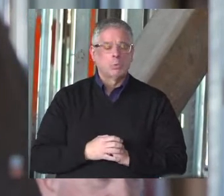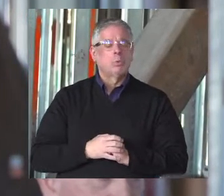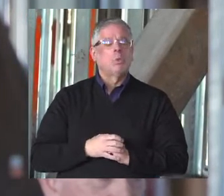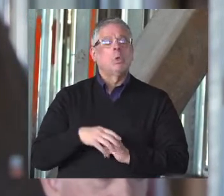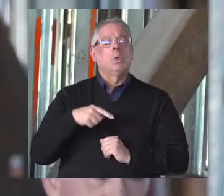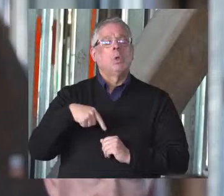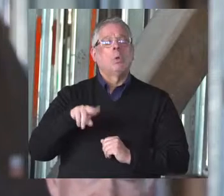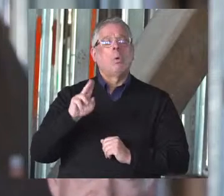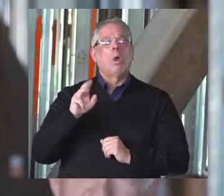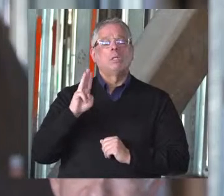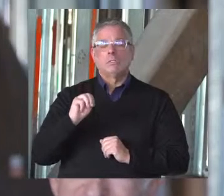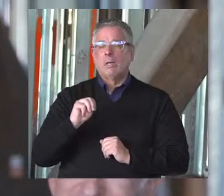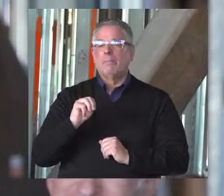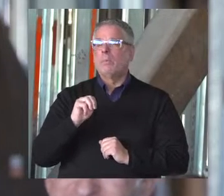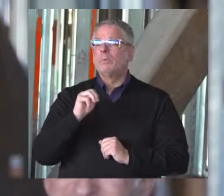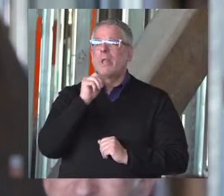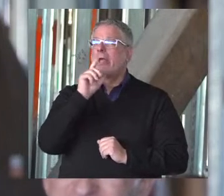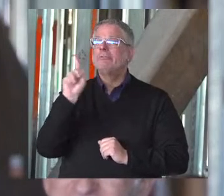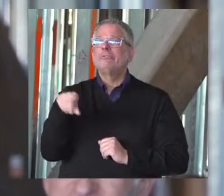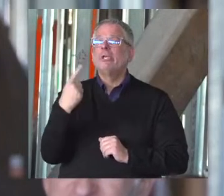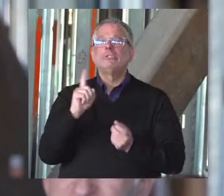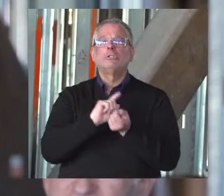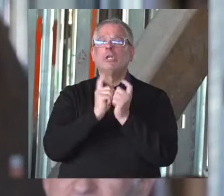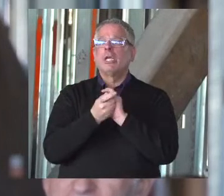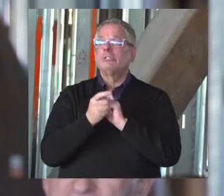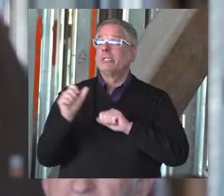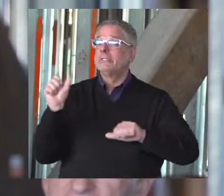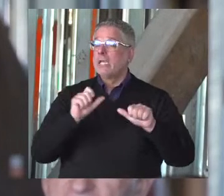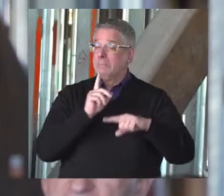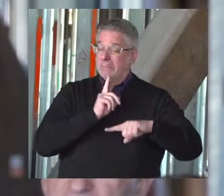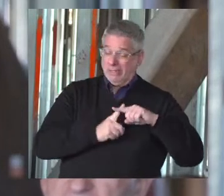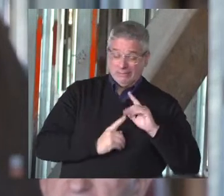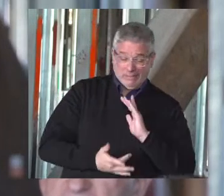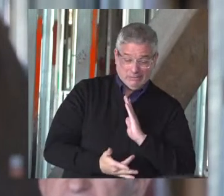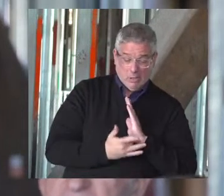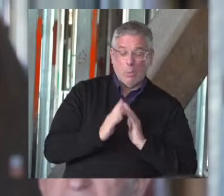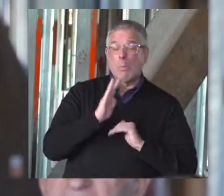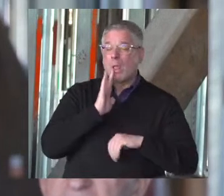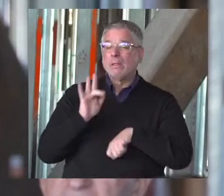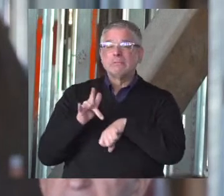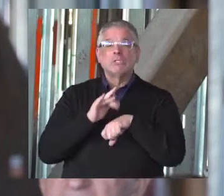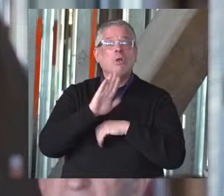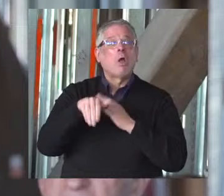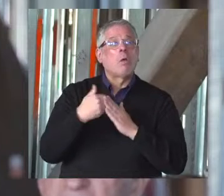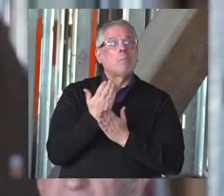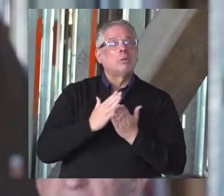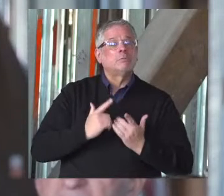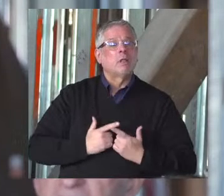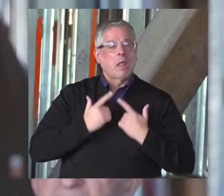technology will not just change science and technology, but it's going to touch all aspects of our lives. It will